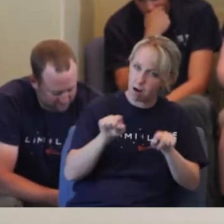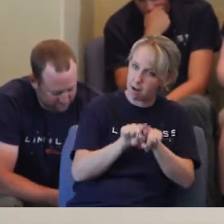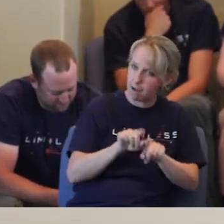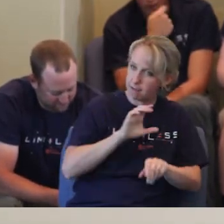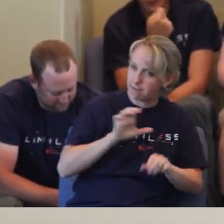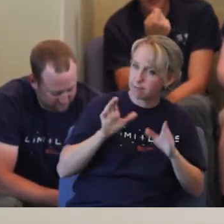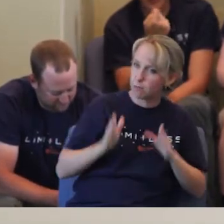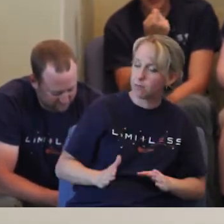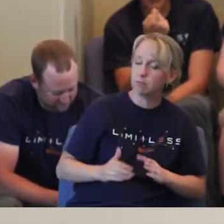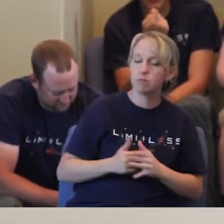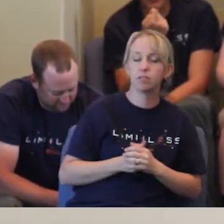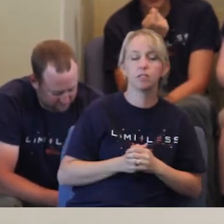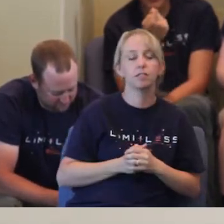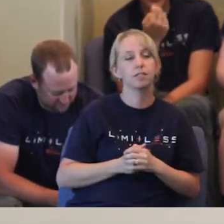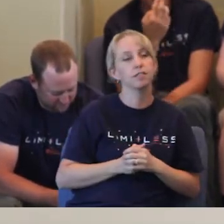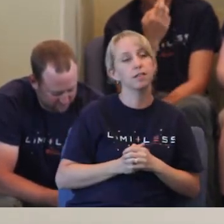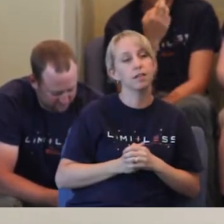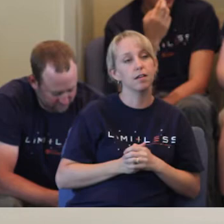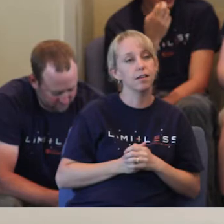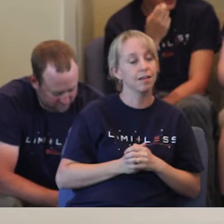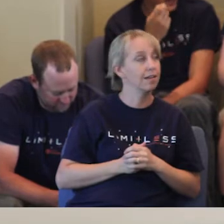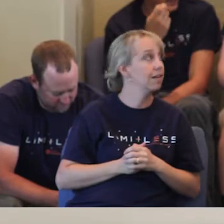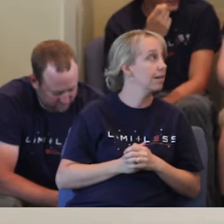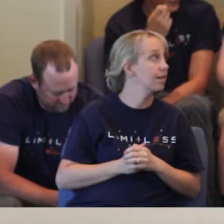that we are,